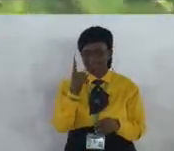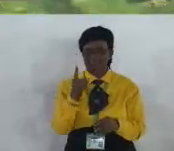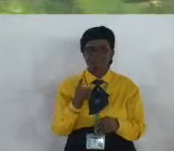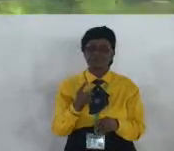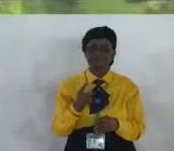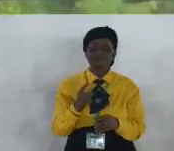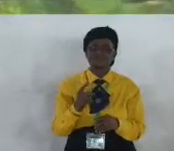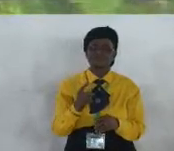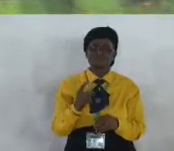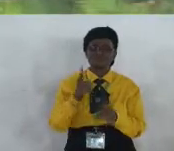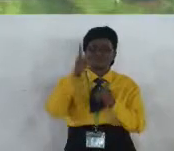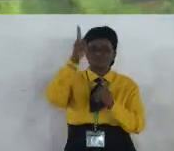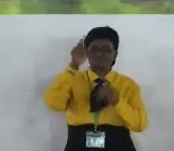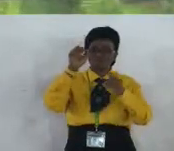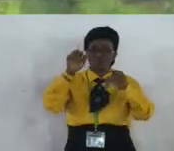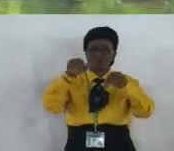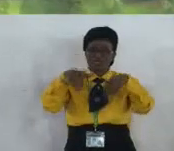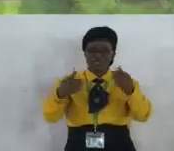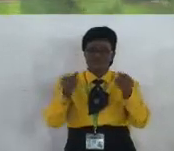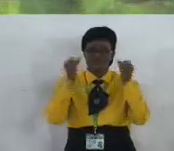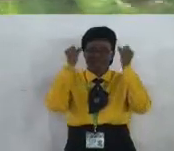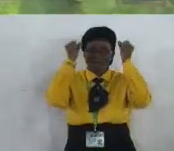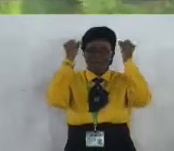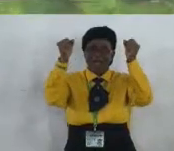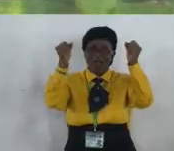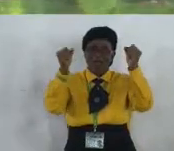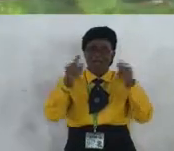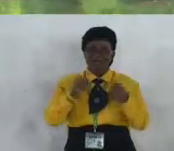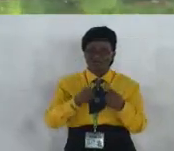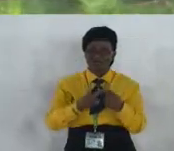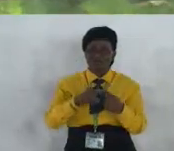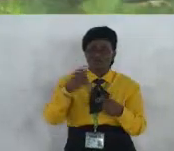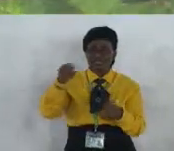You give power to the weak.